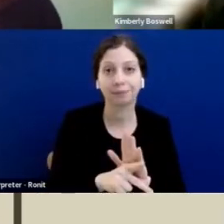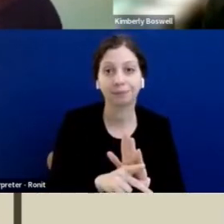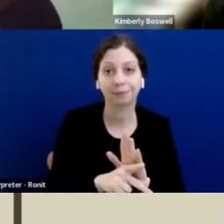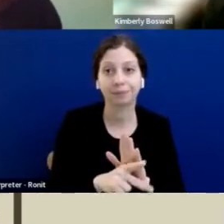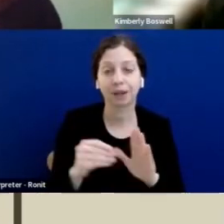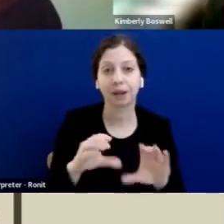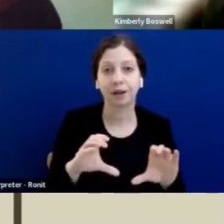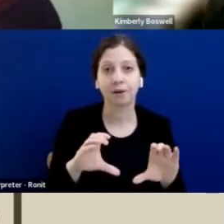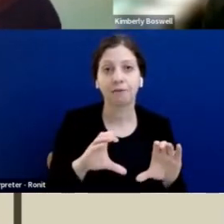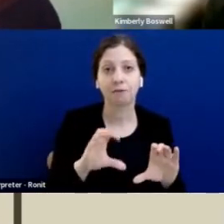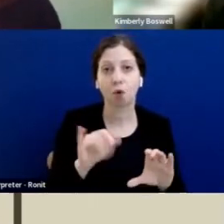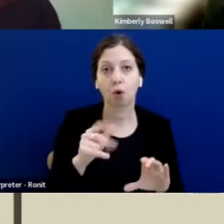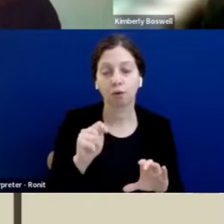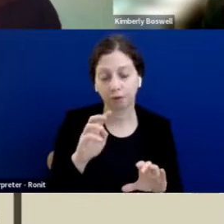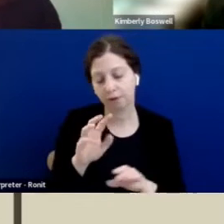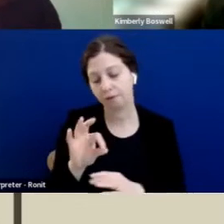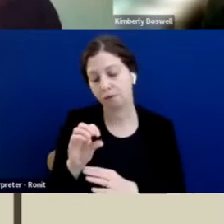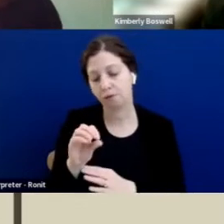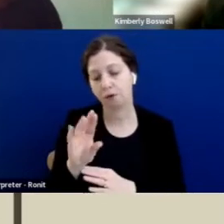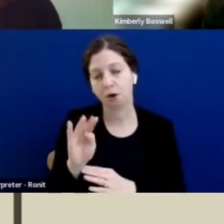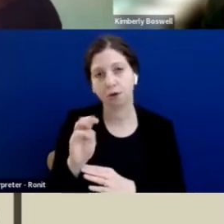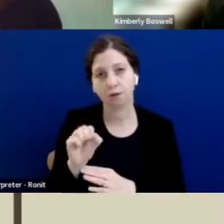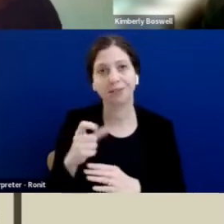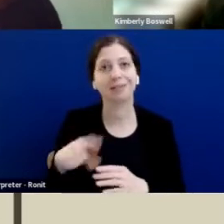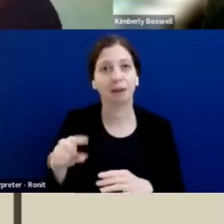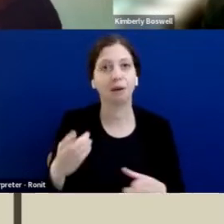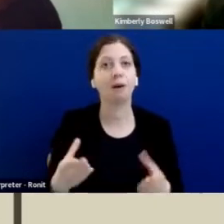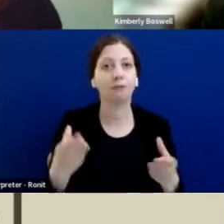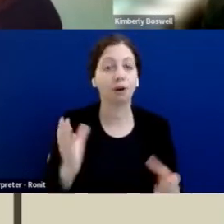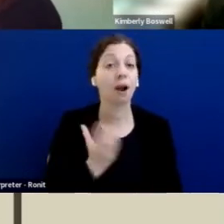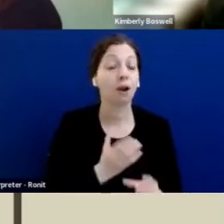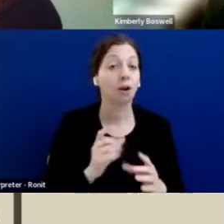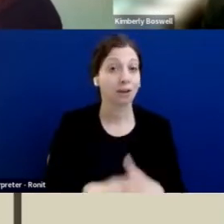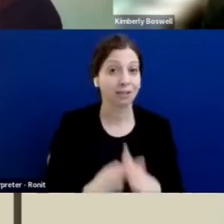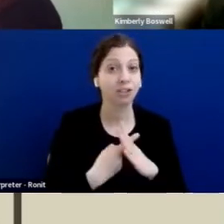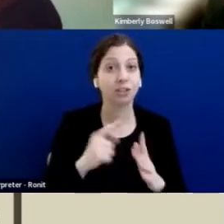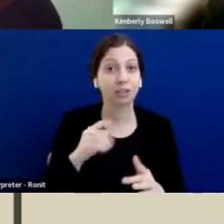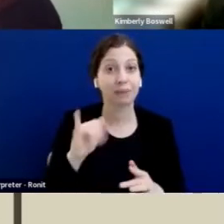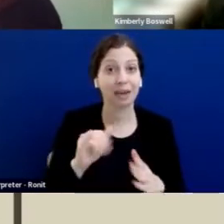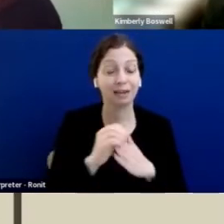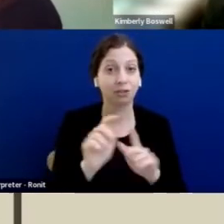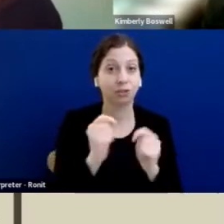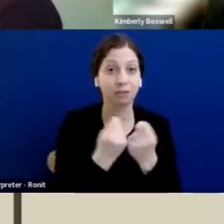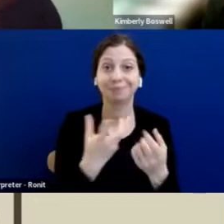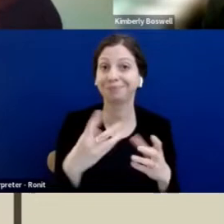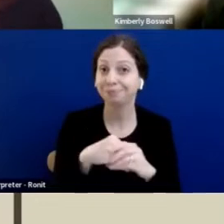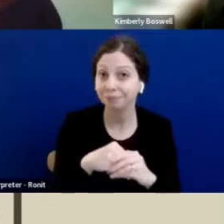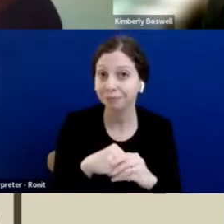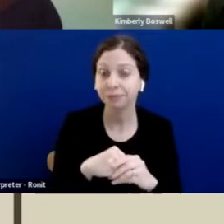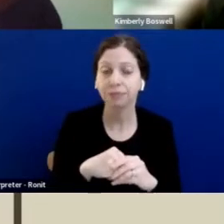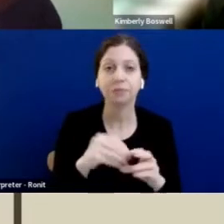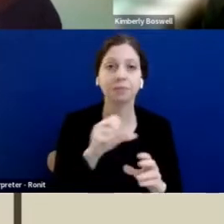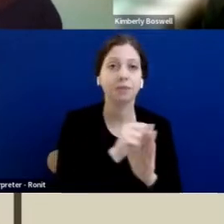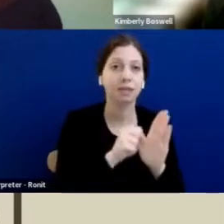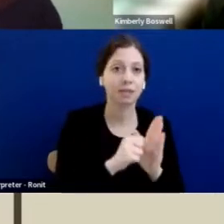forms they individually offer. Our initial TBI Behavioral Health Leadership Team consisted of the State Head